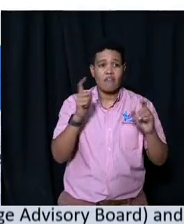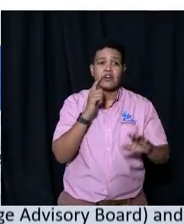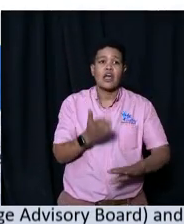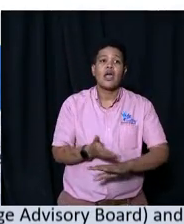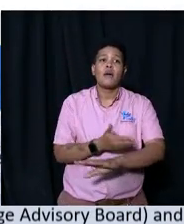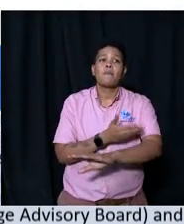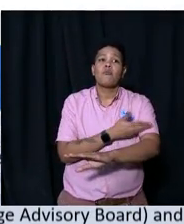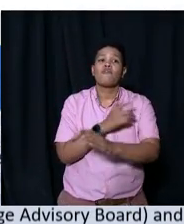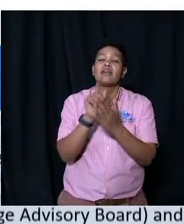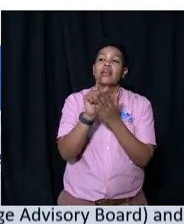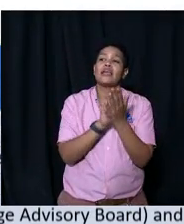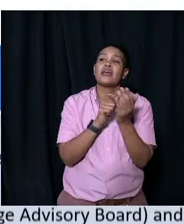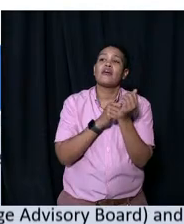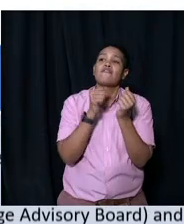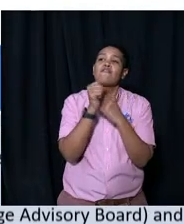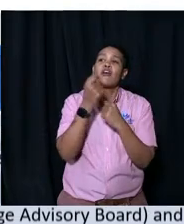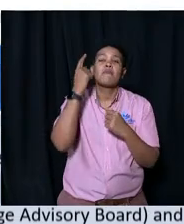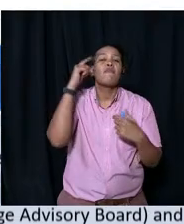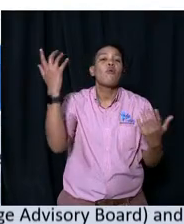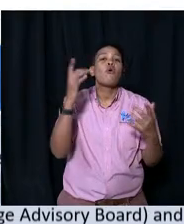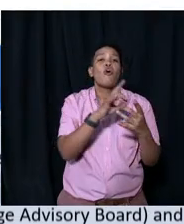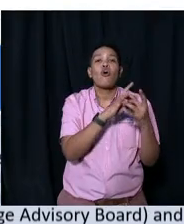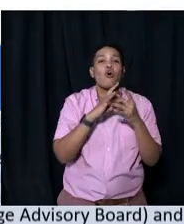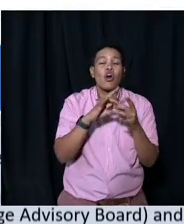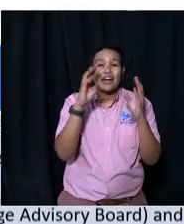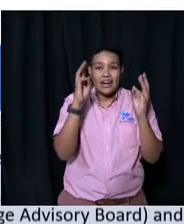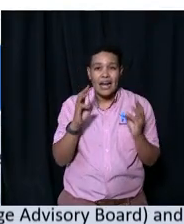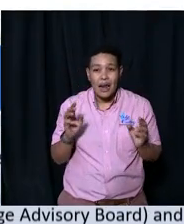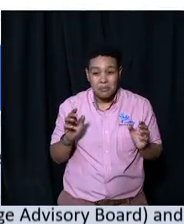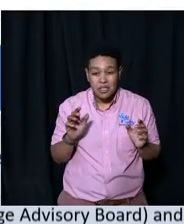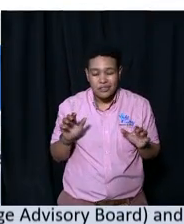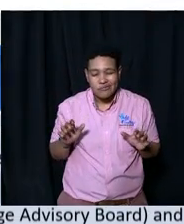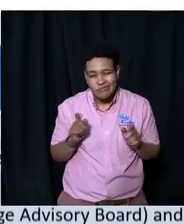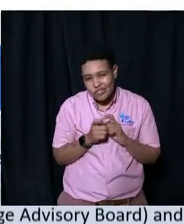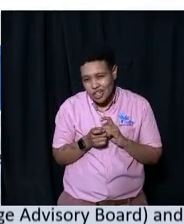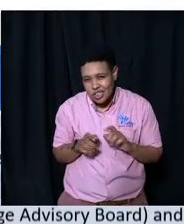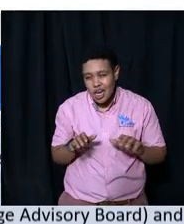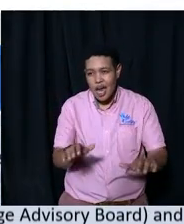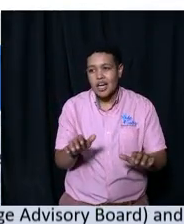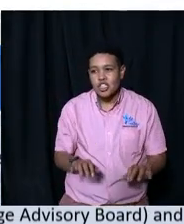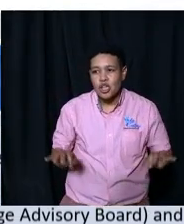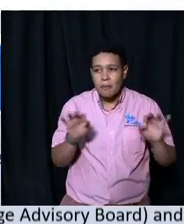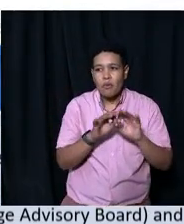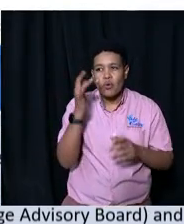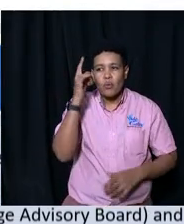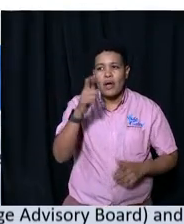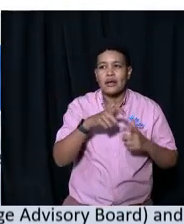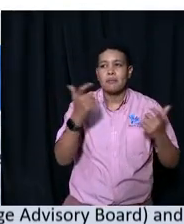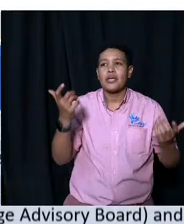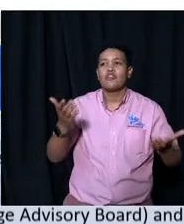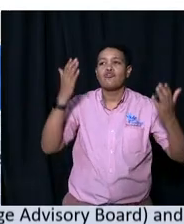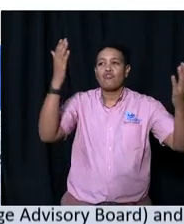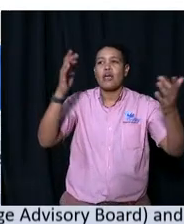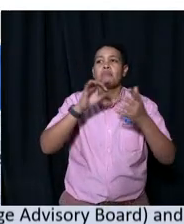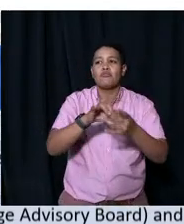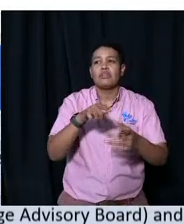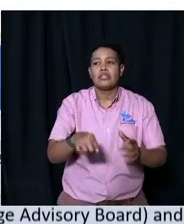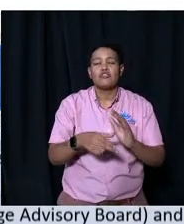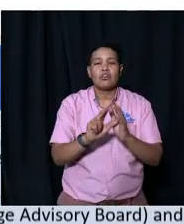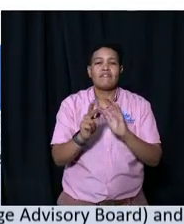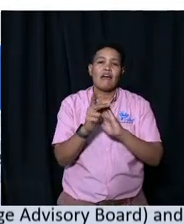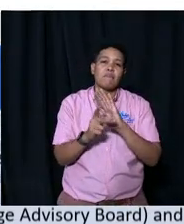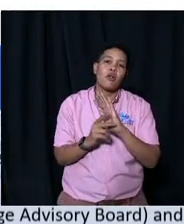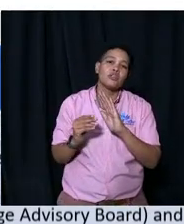improve the legal framework for coordinating climate change action, a very important one. And this is one of the big recommendations in this revised